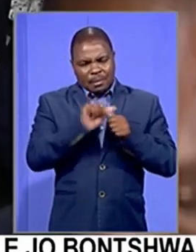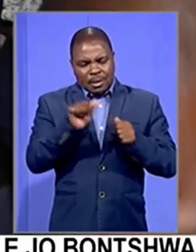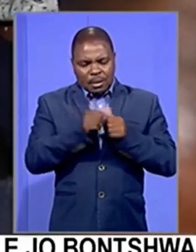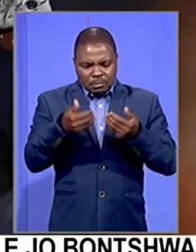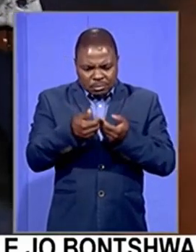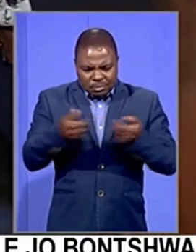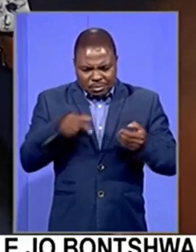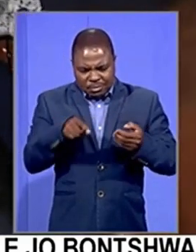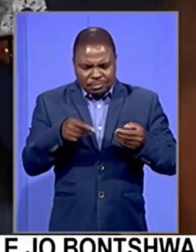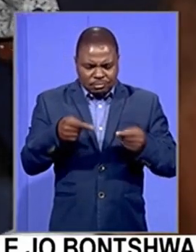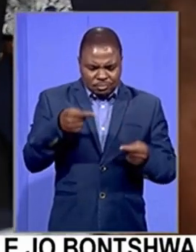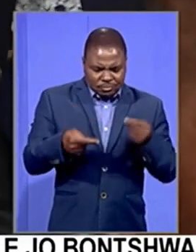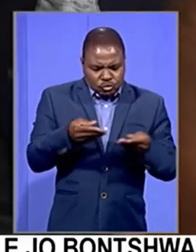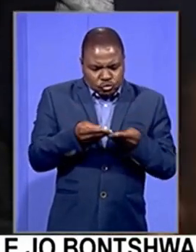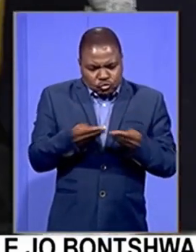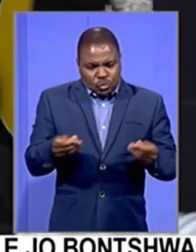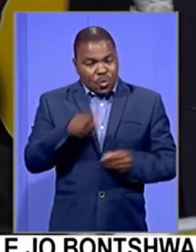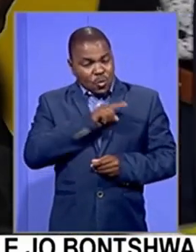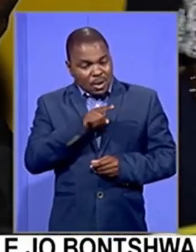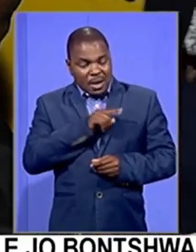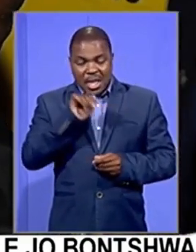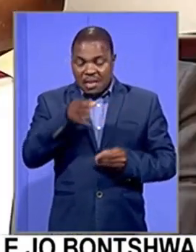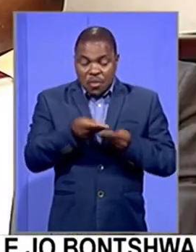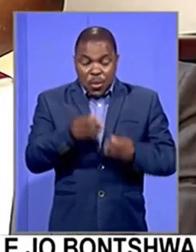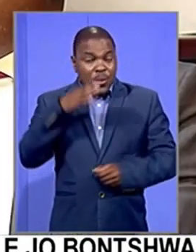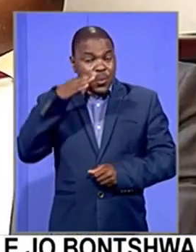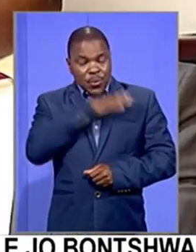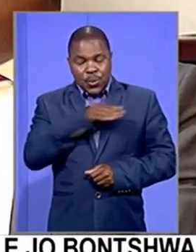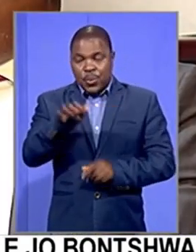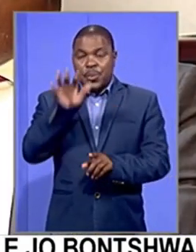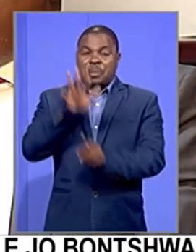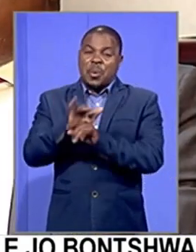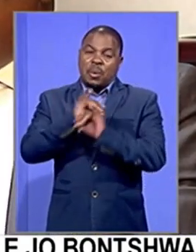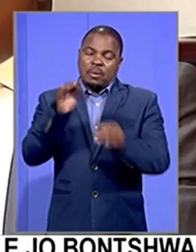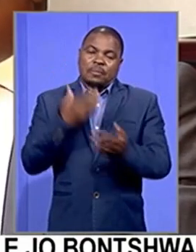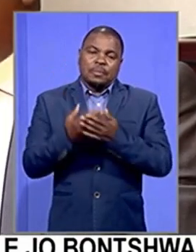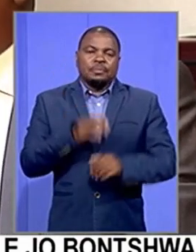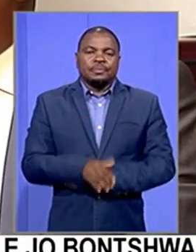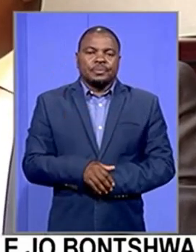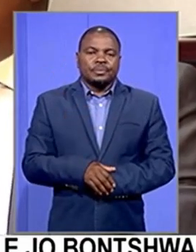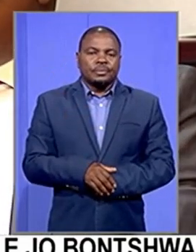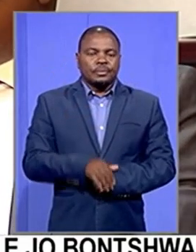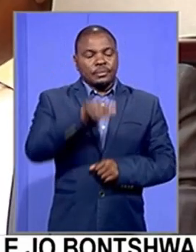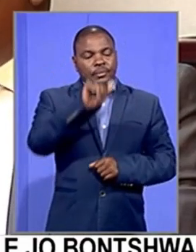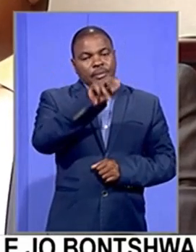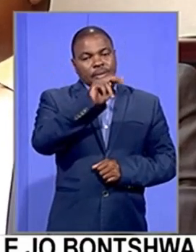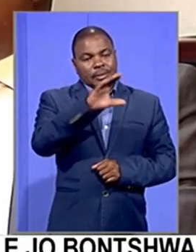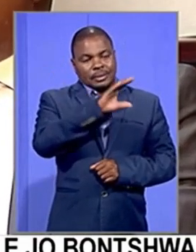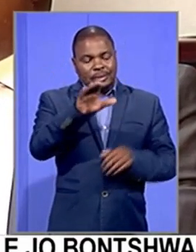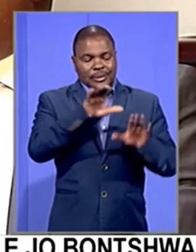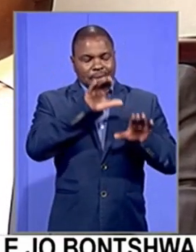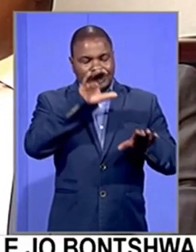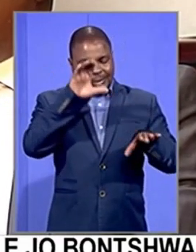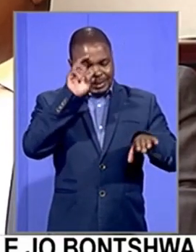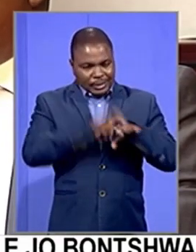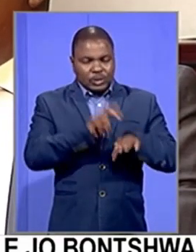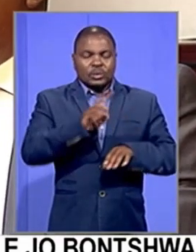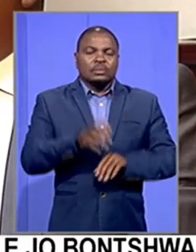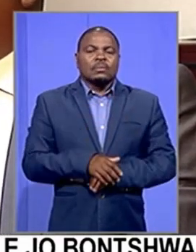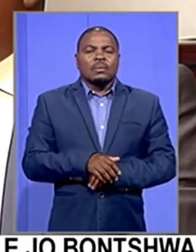lekokong ka ntlha fa le ka nna le ditlamorago tse di sa jeseng diwelang. ANC still needs to confront and deal decisively with